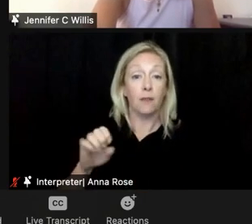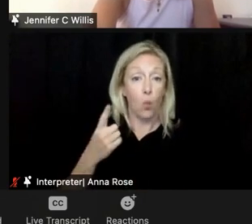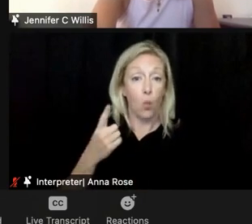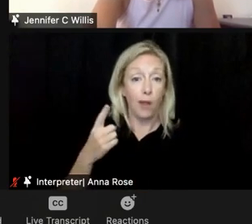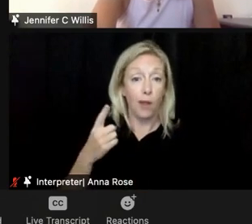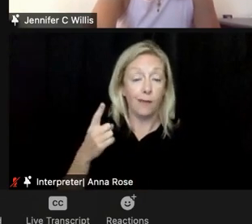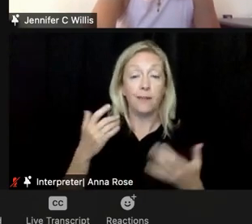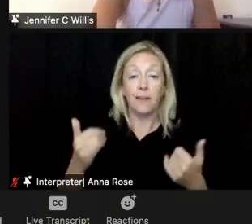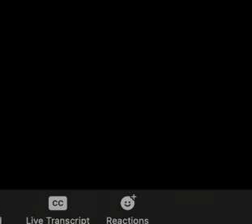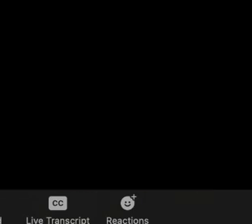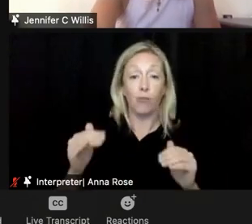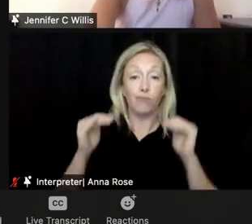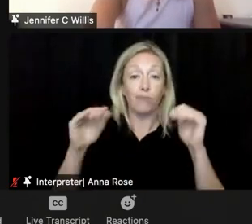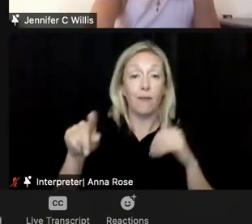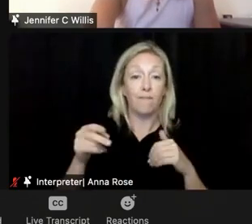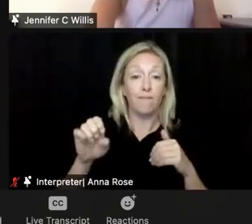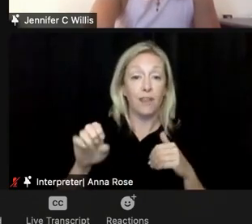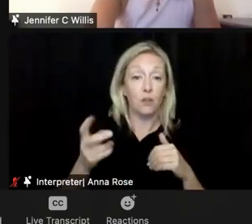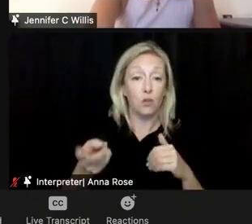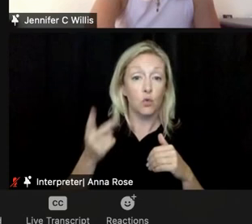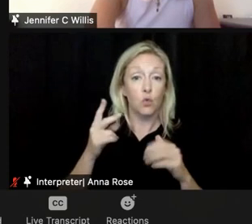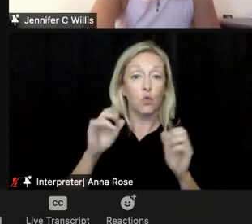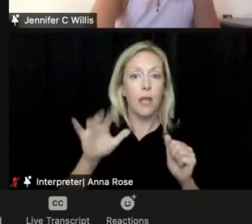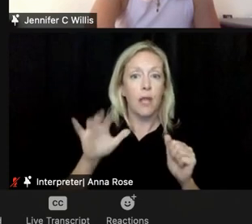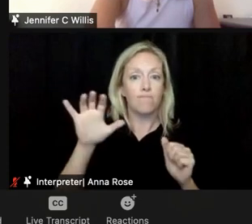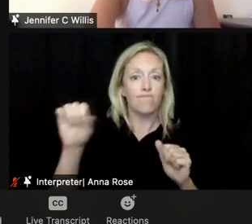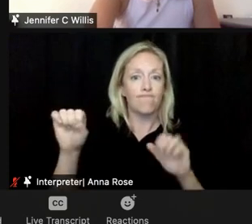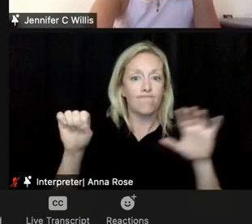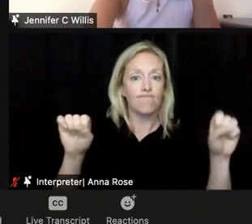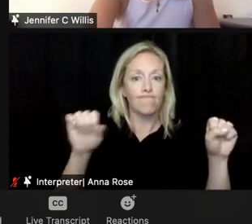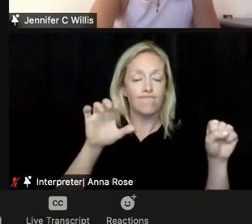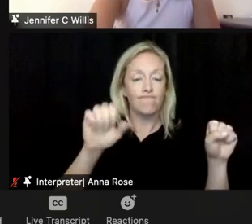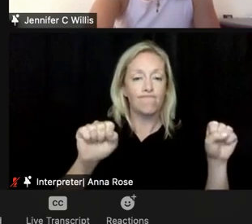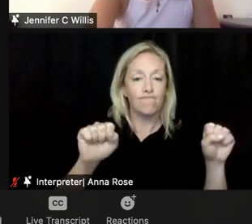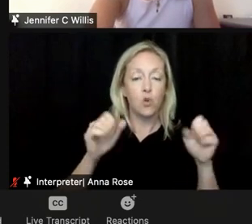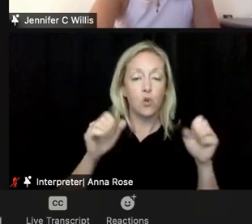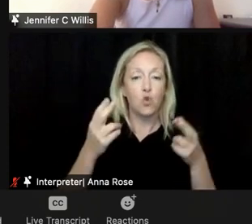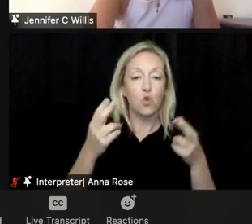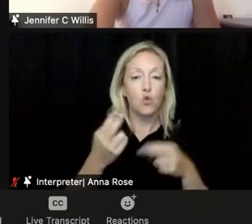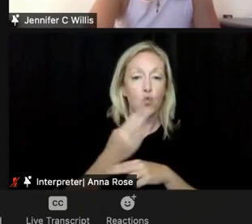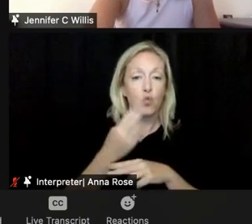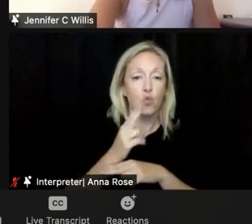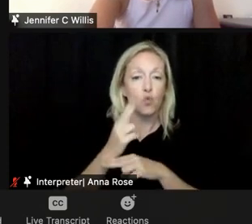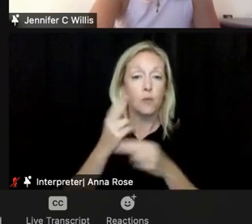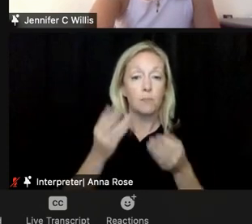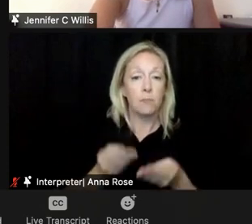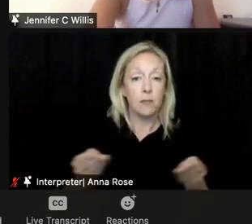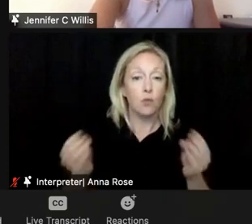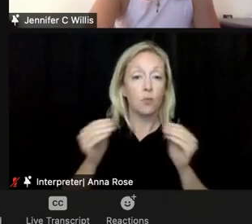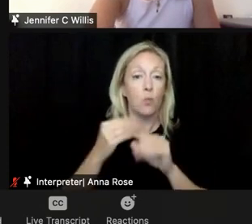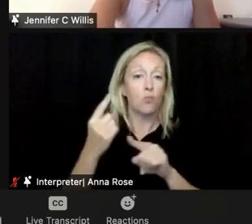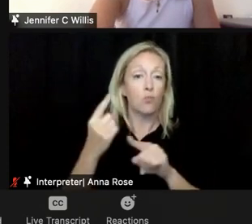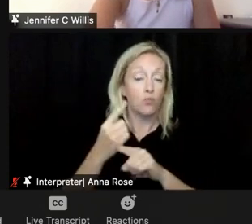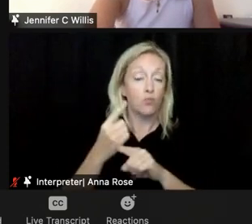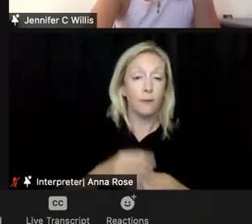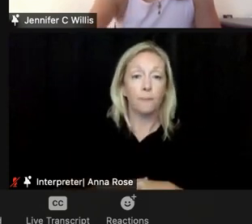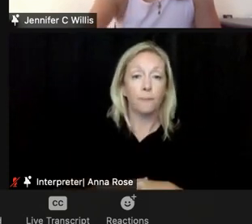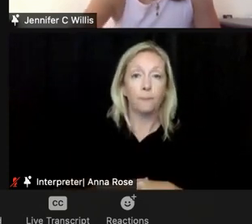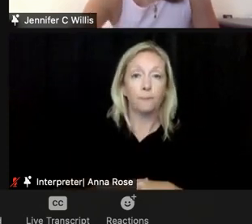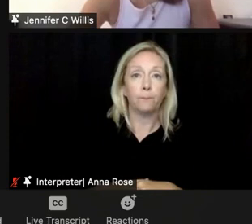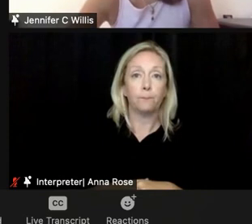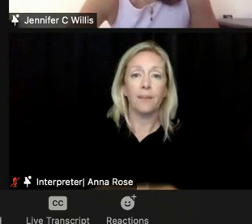they are in phase 2, and they're able to use materials that are more appropriate for a child in phase 2. I think